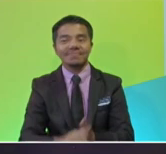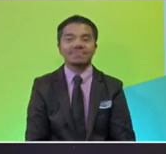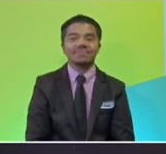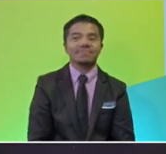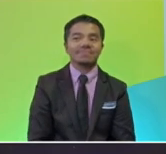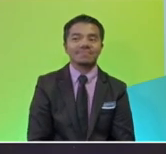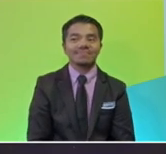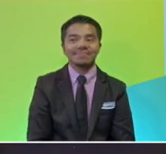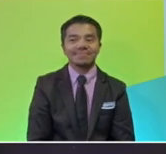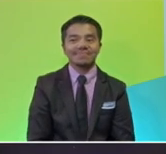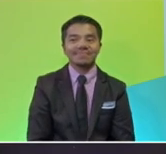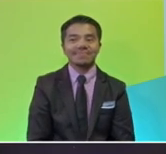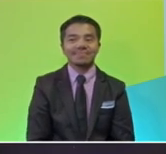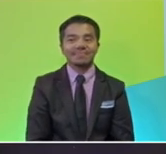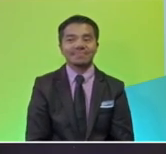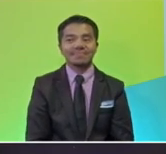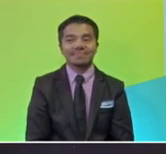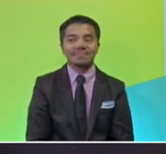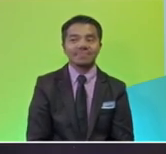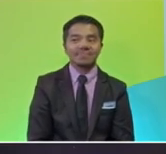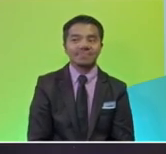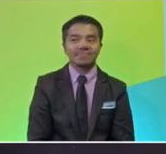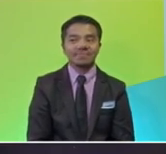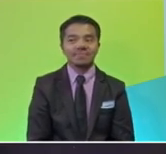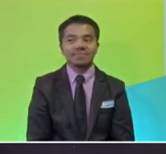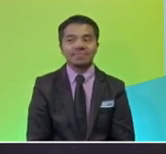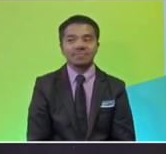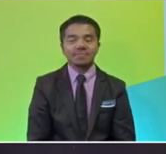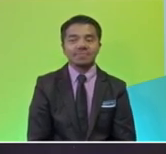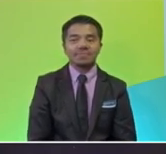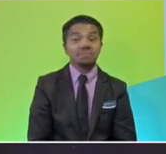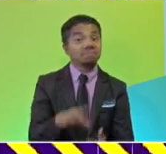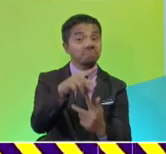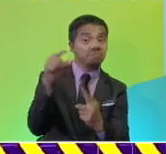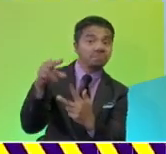Ramu to? Okay, let's go, coaches. We need your help. So A or B?